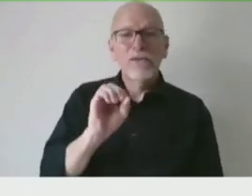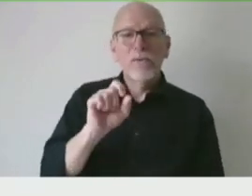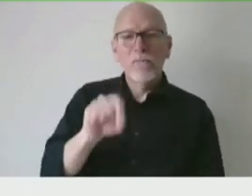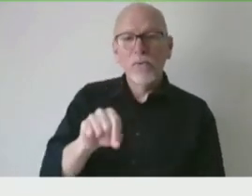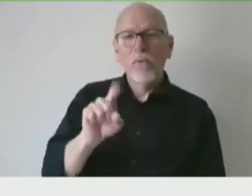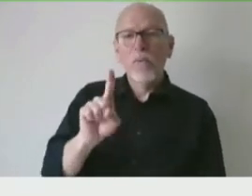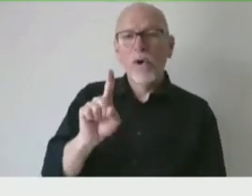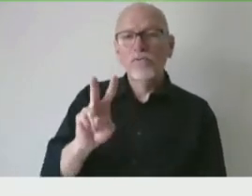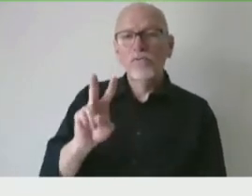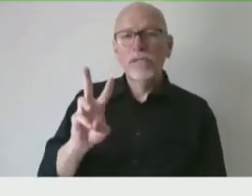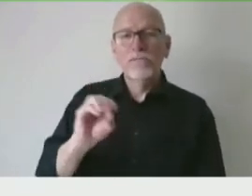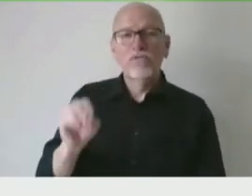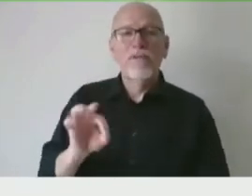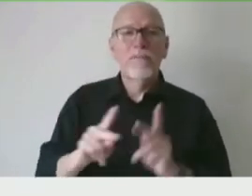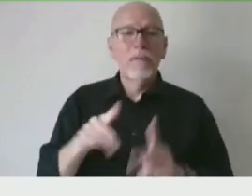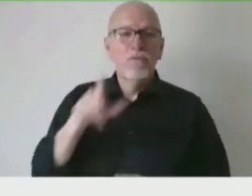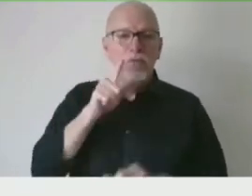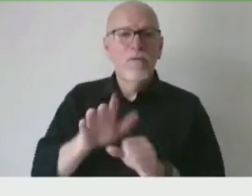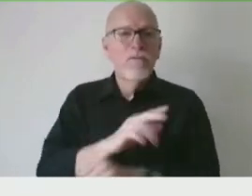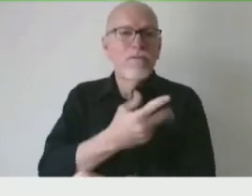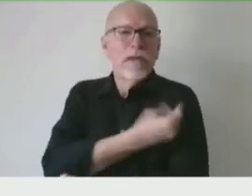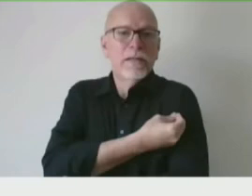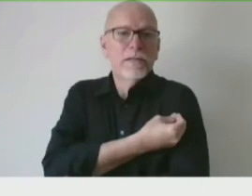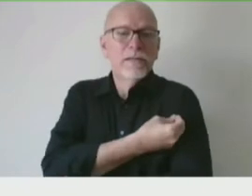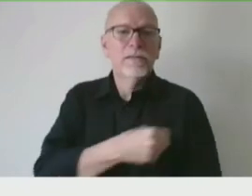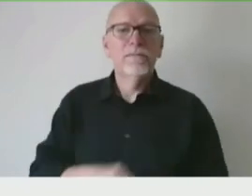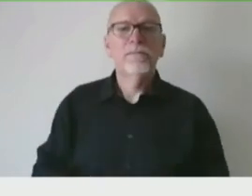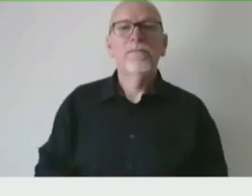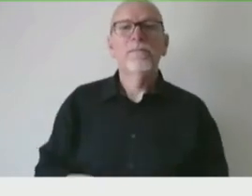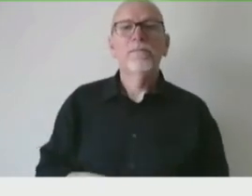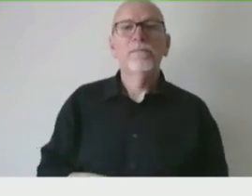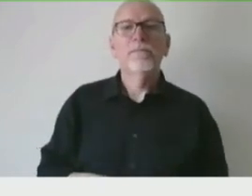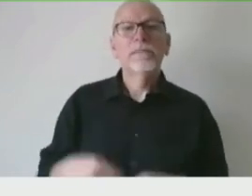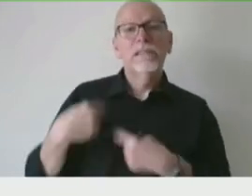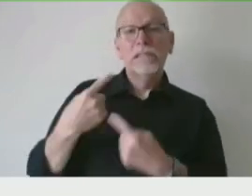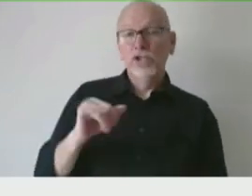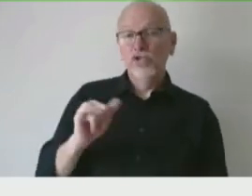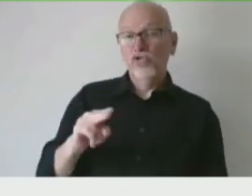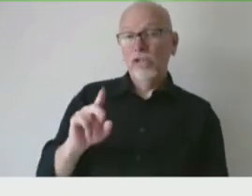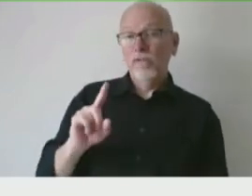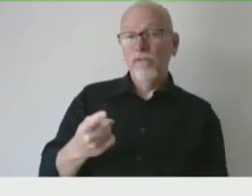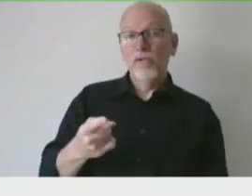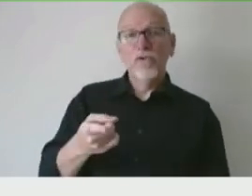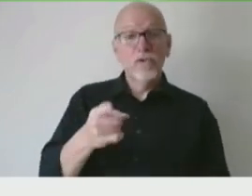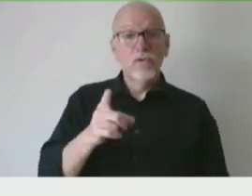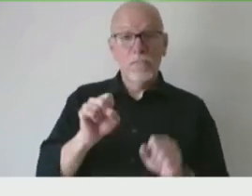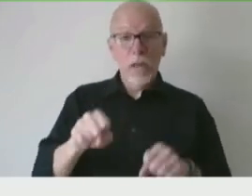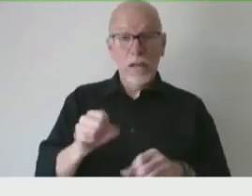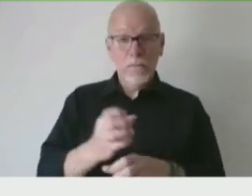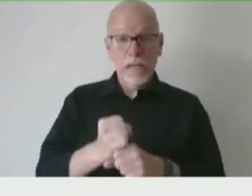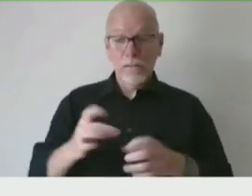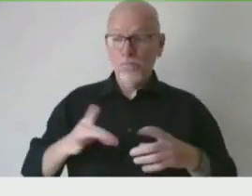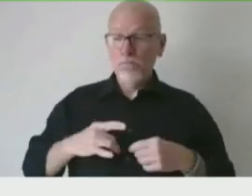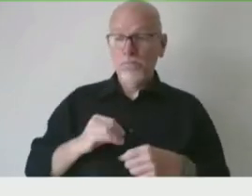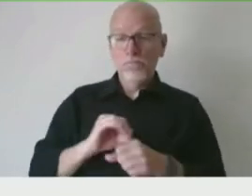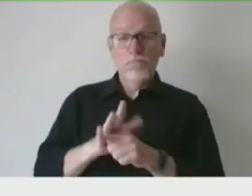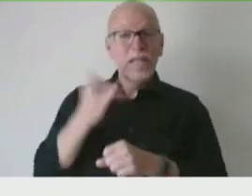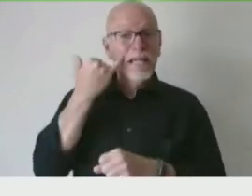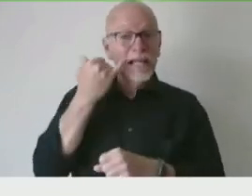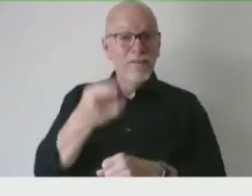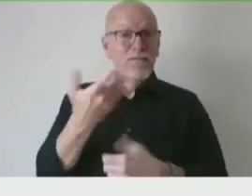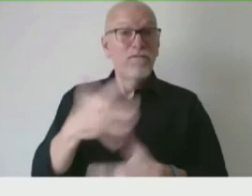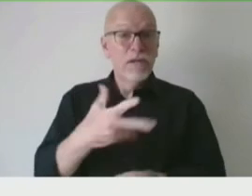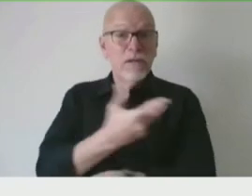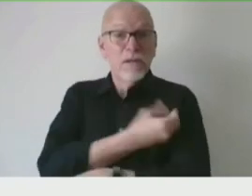the individuals who are fully vaccinated. Since January 1, your odds of getting infected with COVID, if you are immunized,